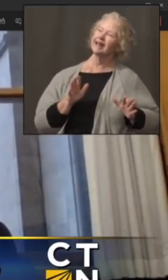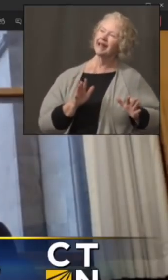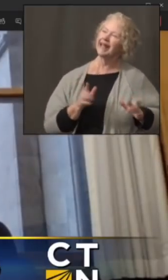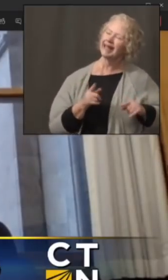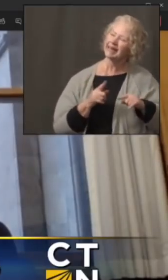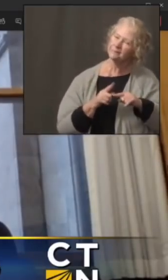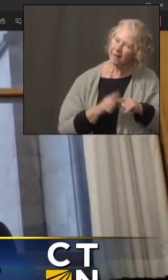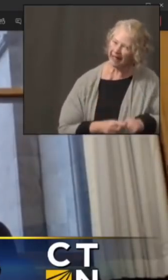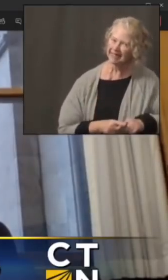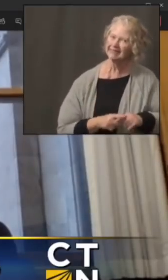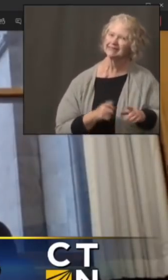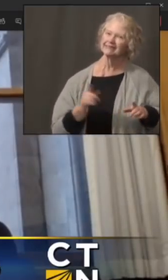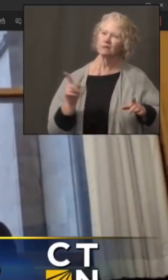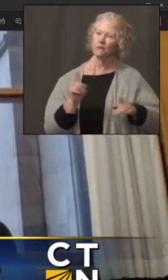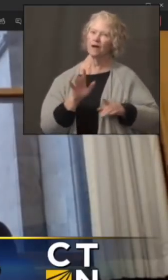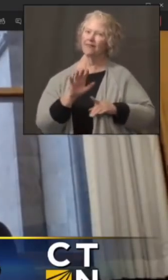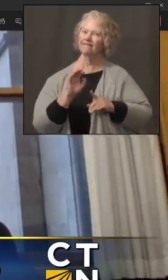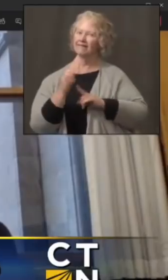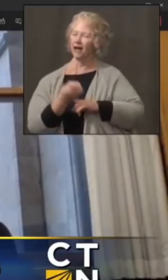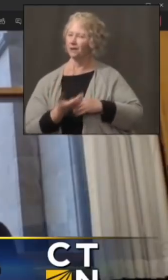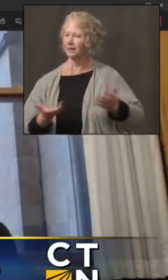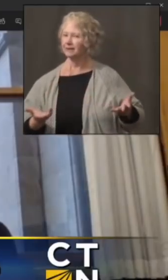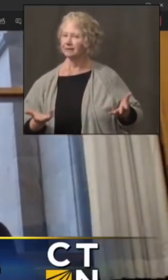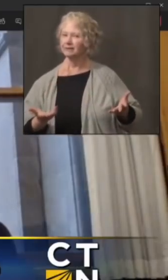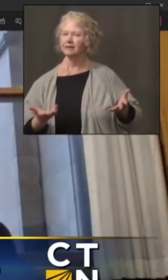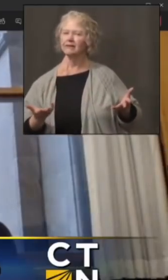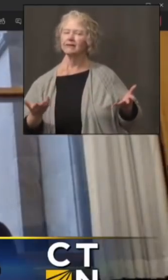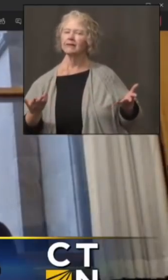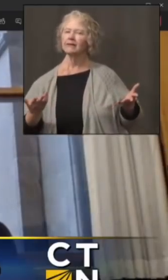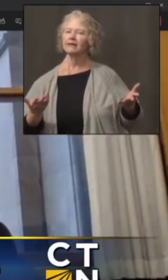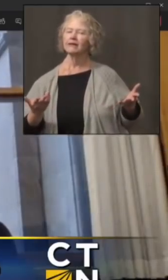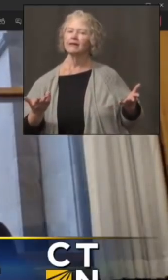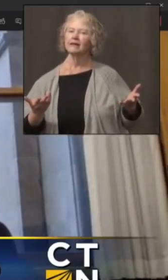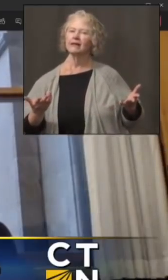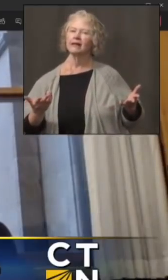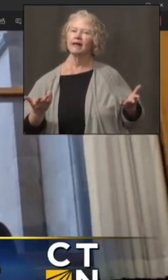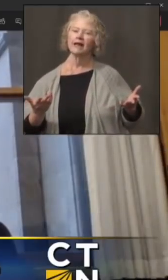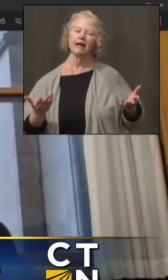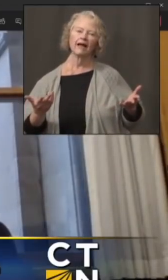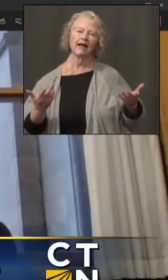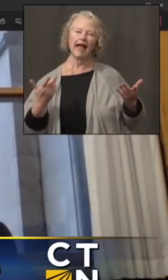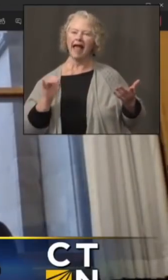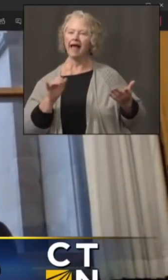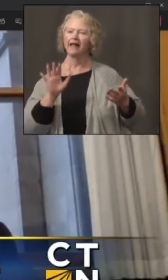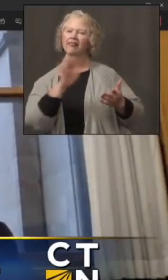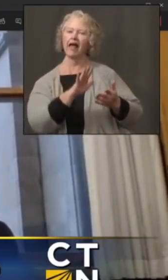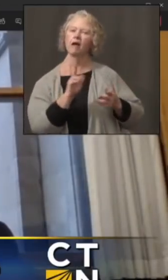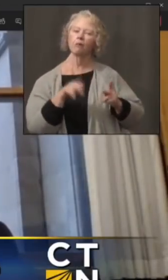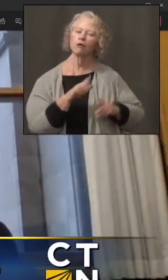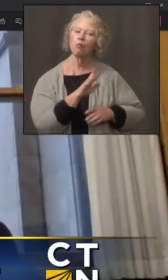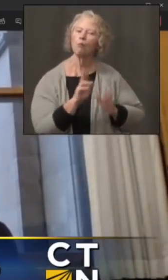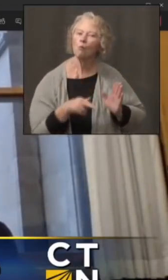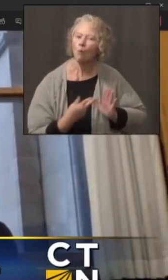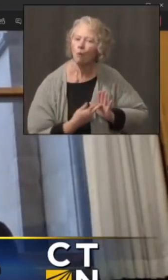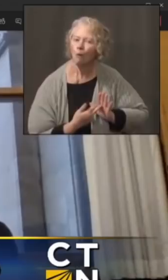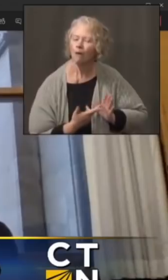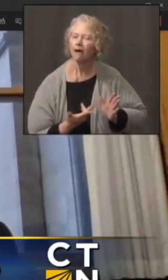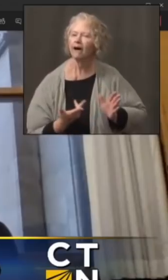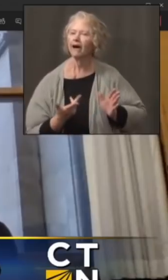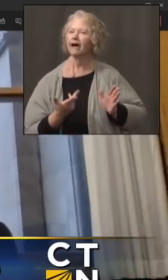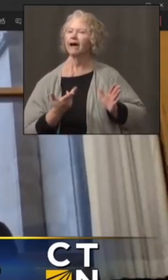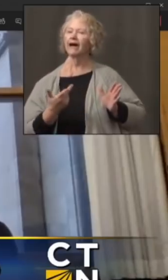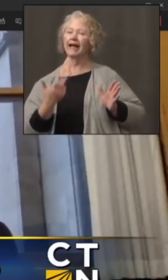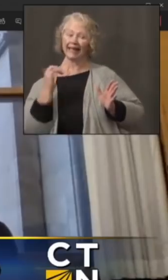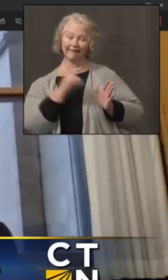understanding is it depends on the environment that you're talking about and the role that the individual is playing. And obviously, if the mask